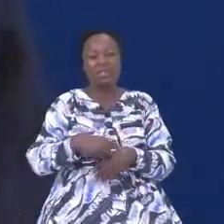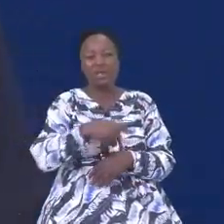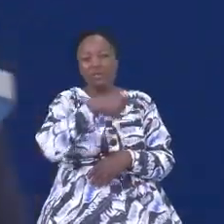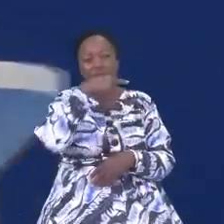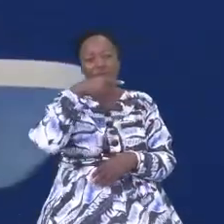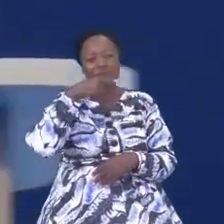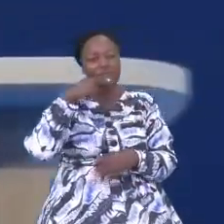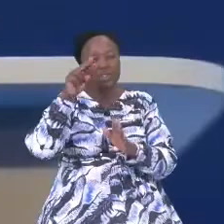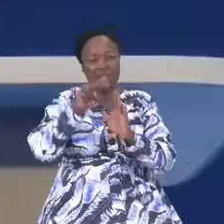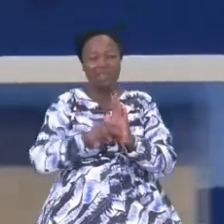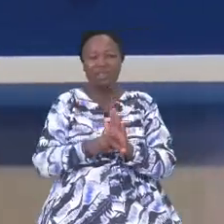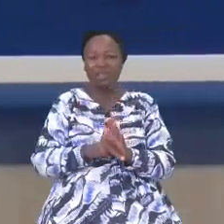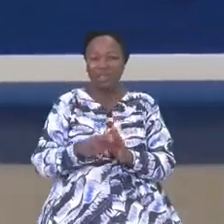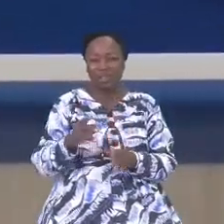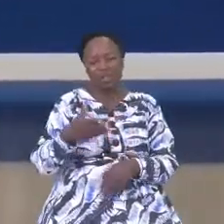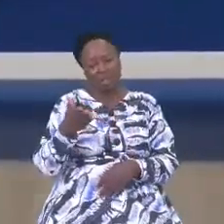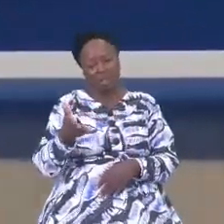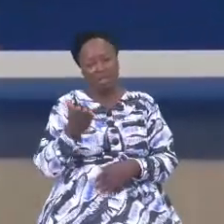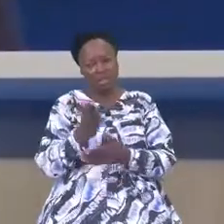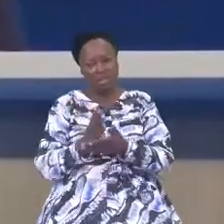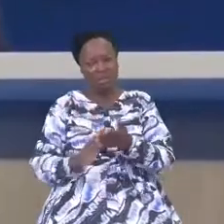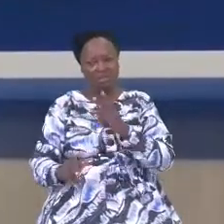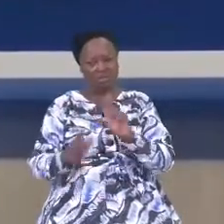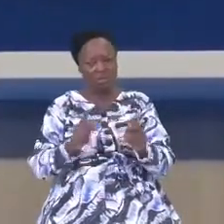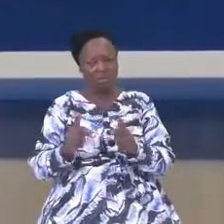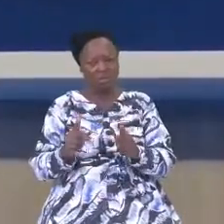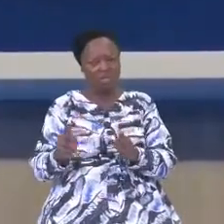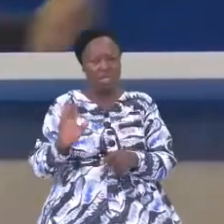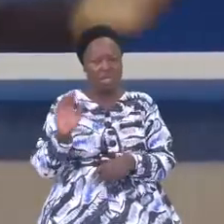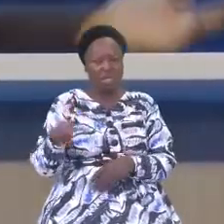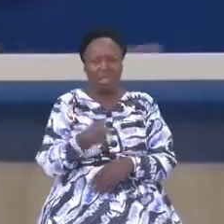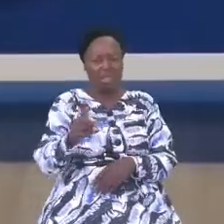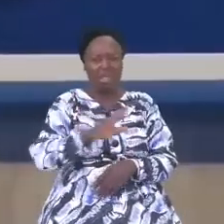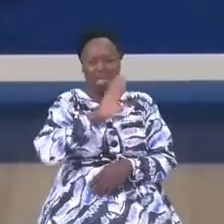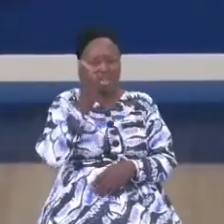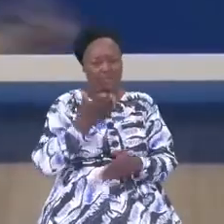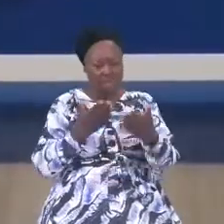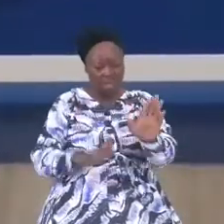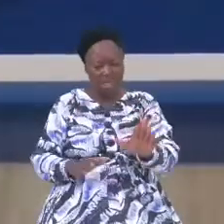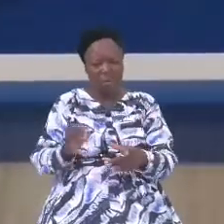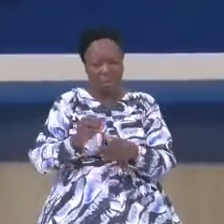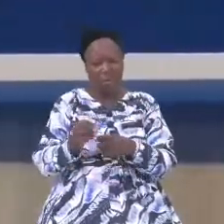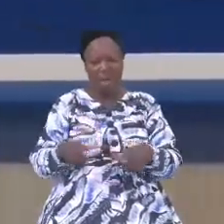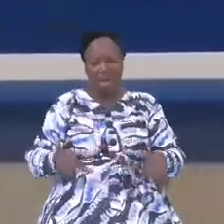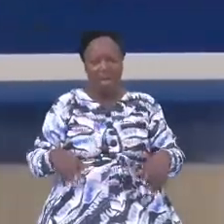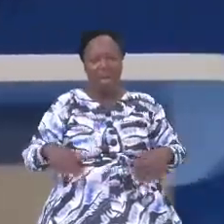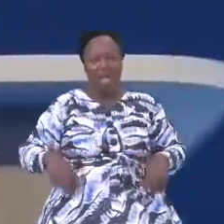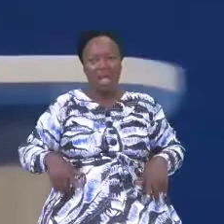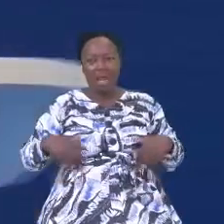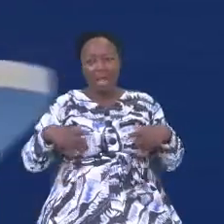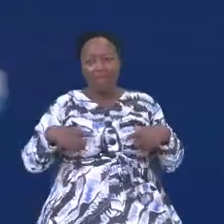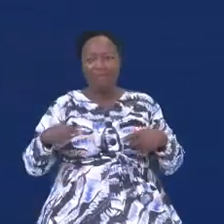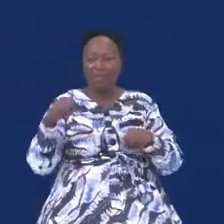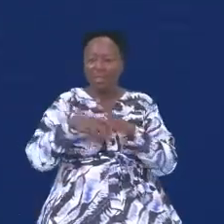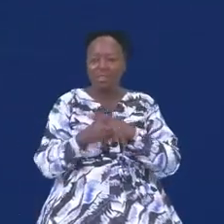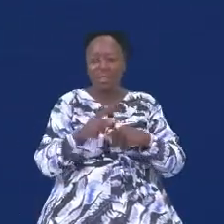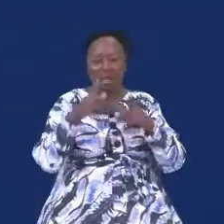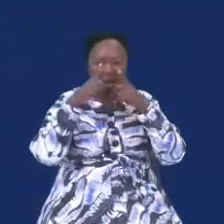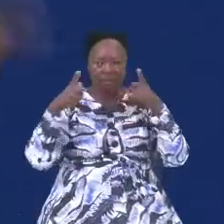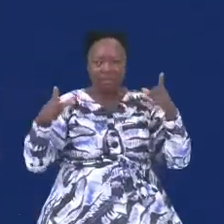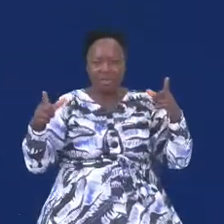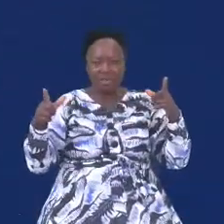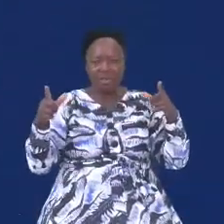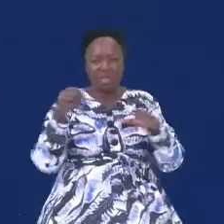are some people, they are nearer death than life in their language, in